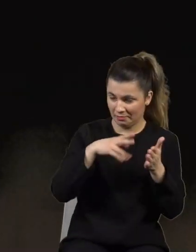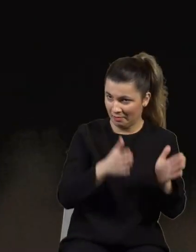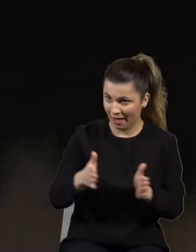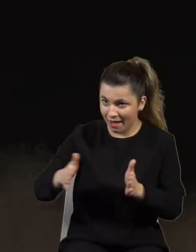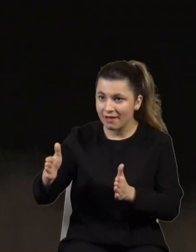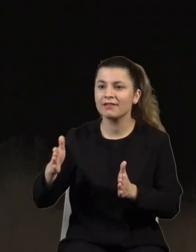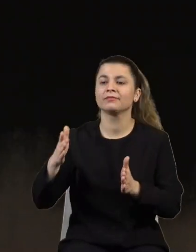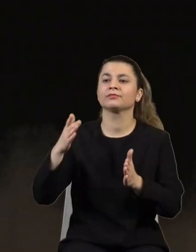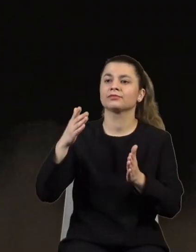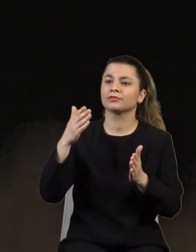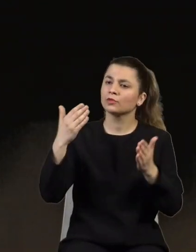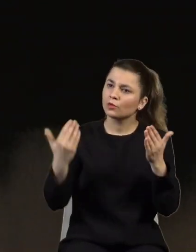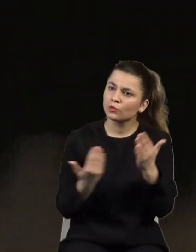and